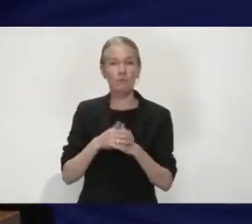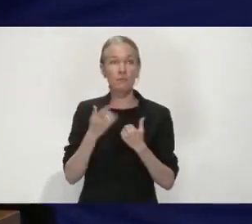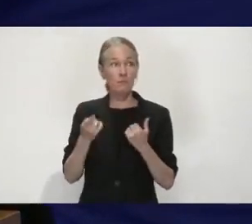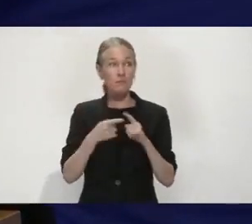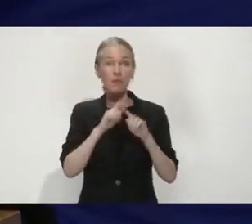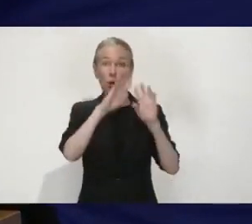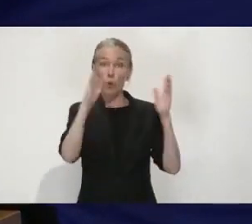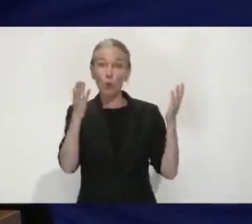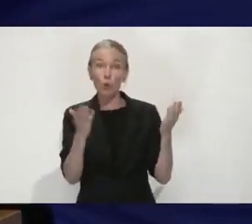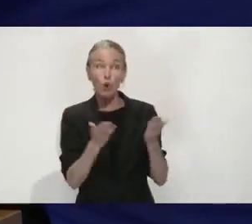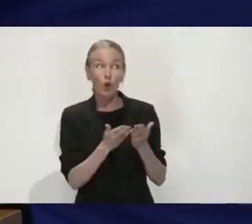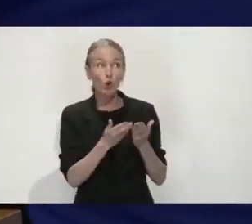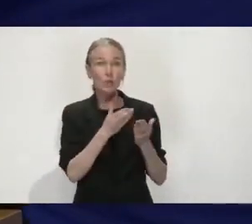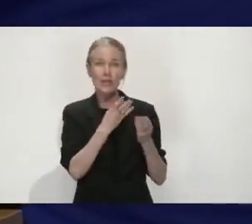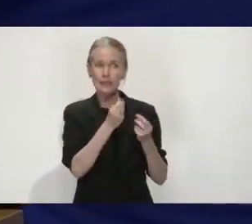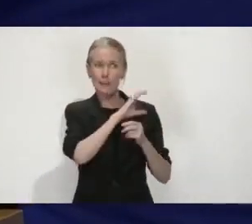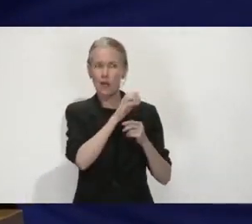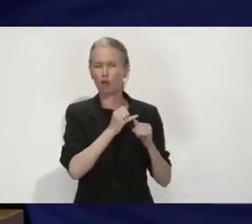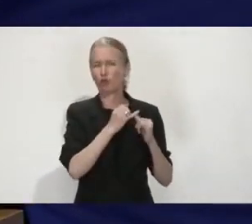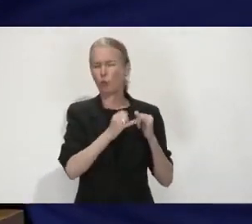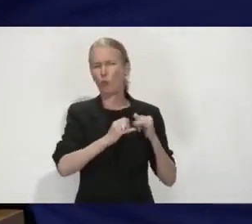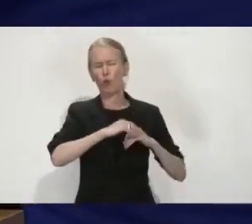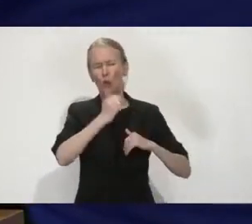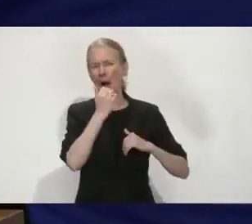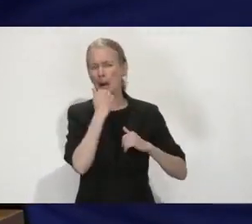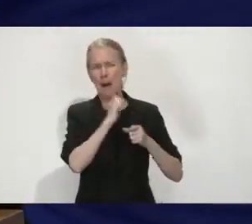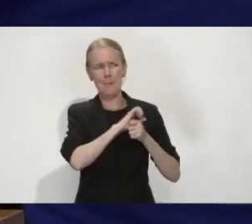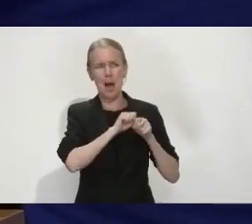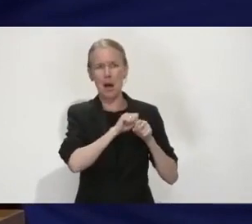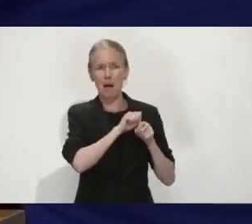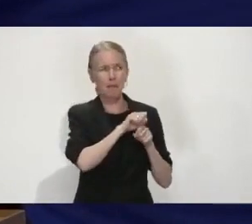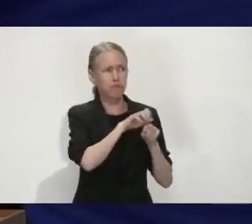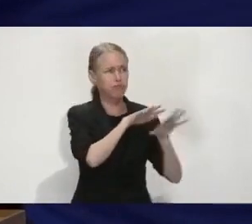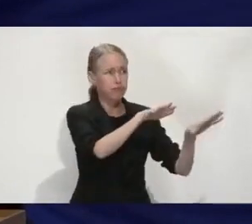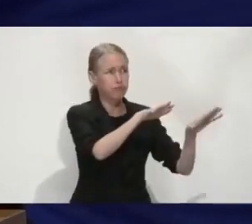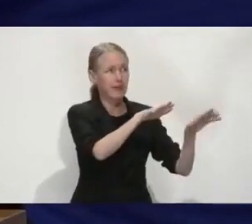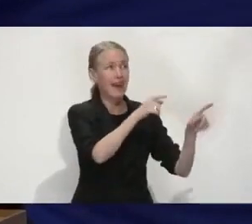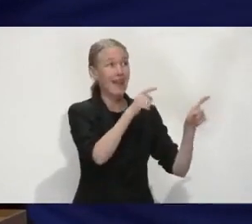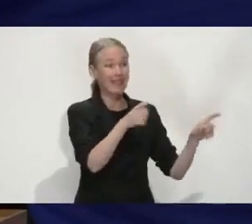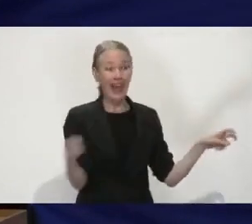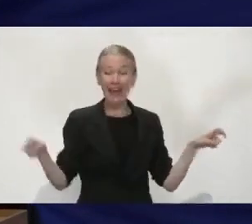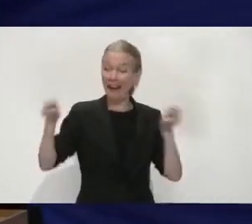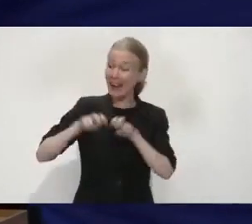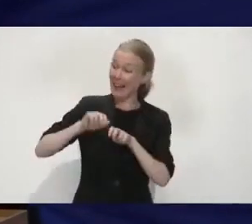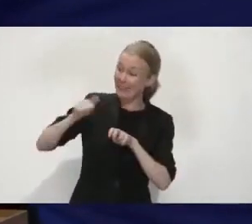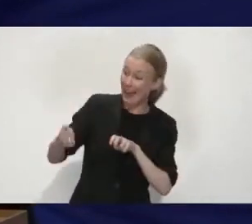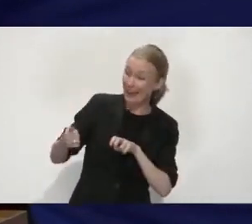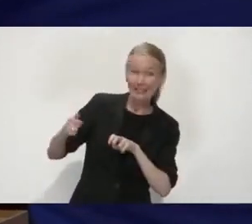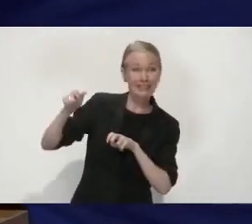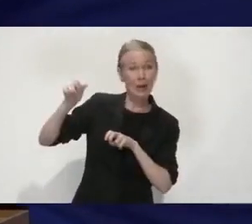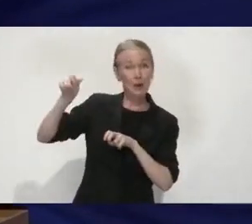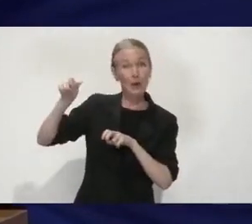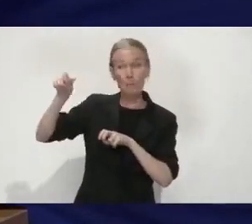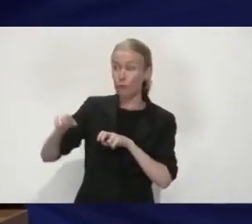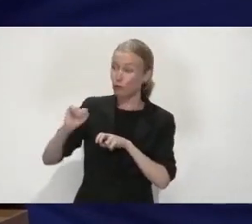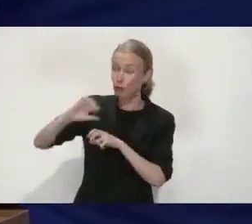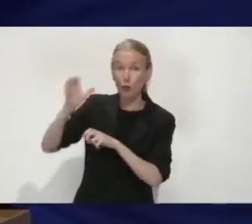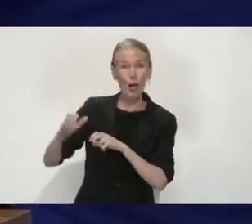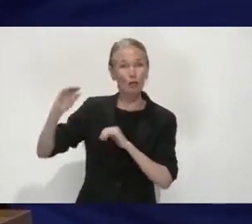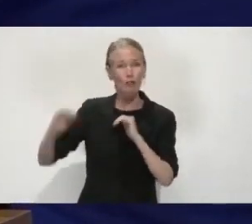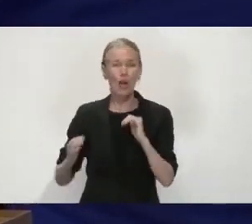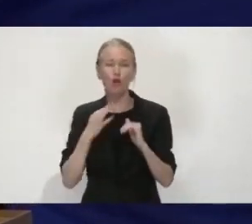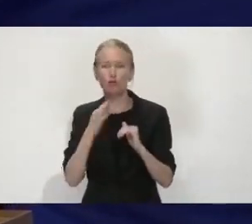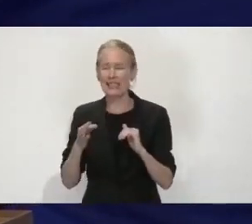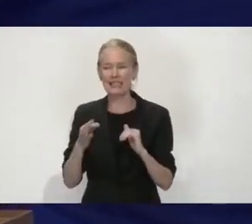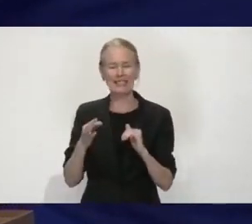taking direct flights. They'll be transiting and getting onto planes with people that are coming from a range of countries. So of